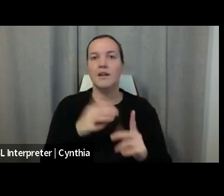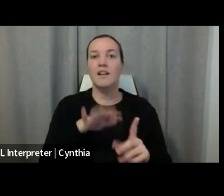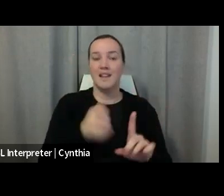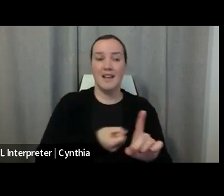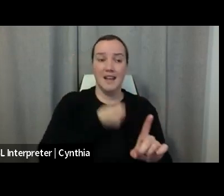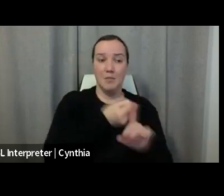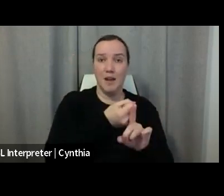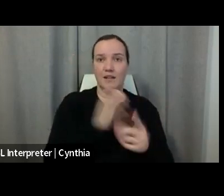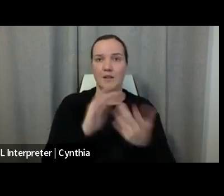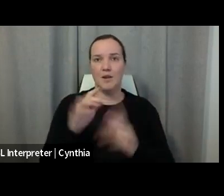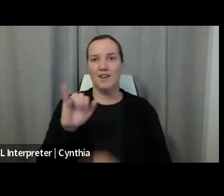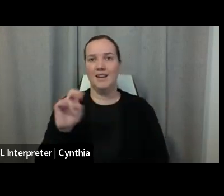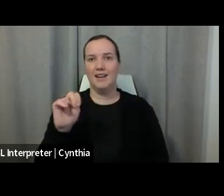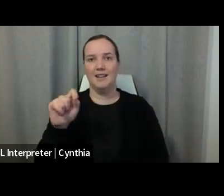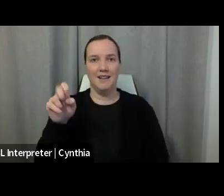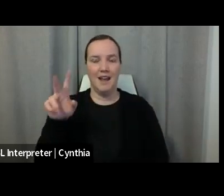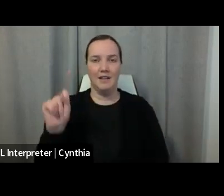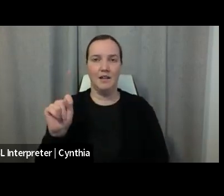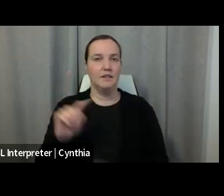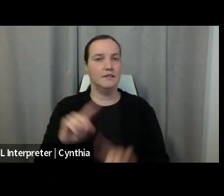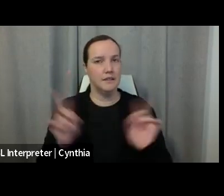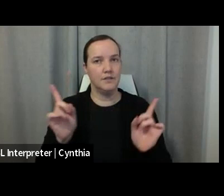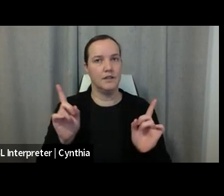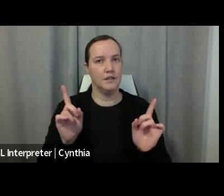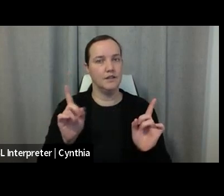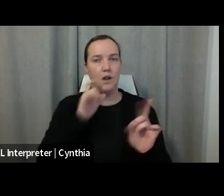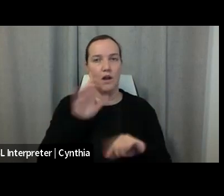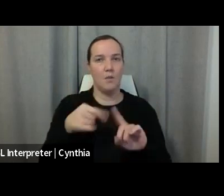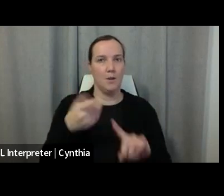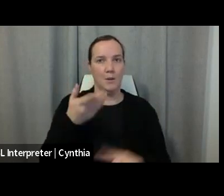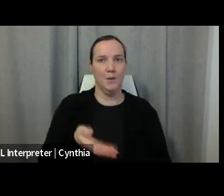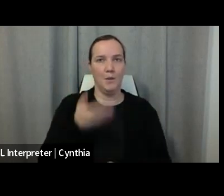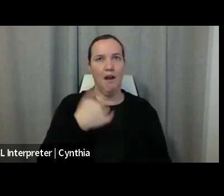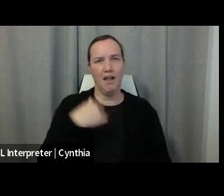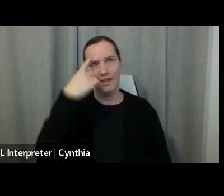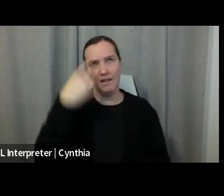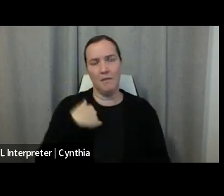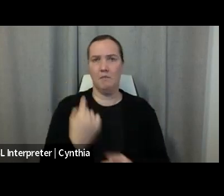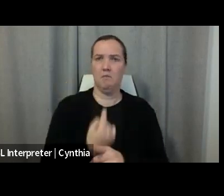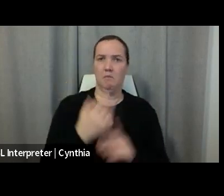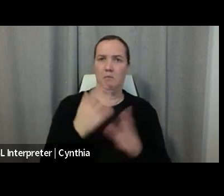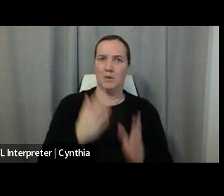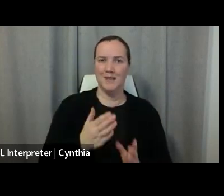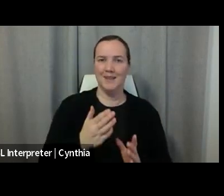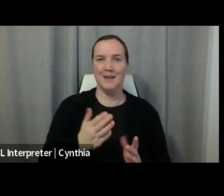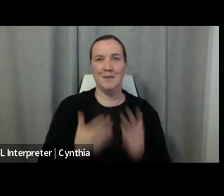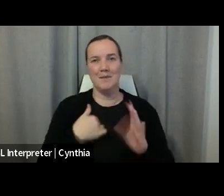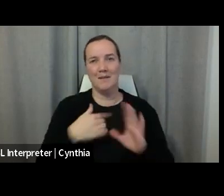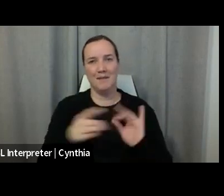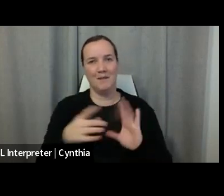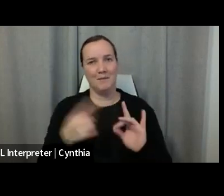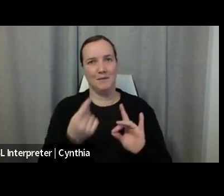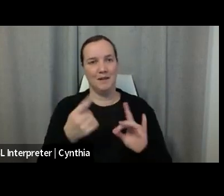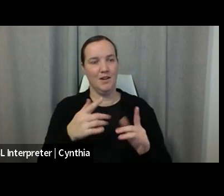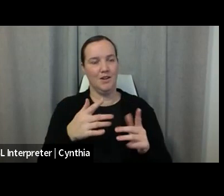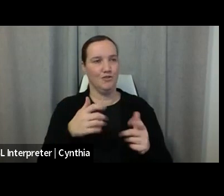than intent, impact. So it's not about you. You're probably because I know I'm a pretty decent person, but I might say something that causes harm. And